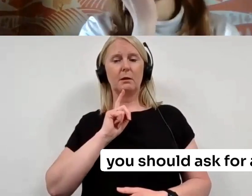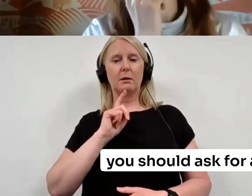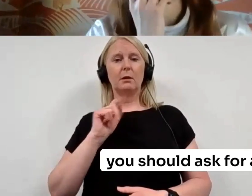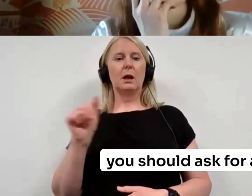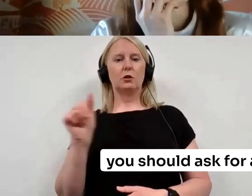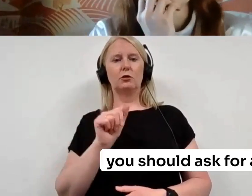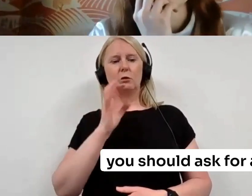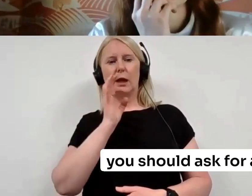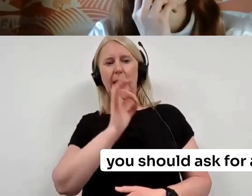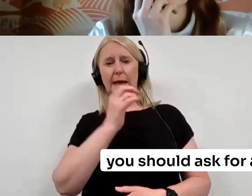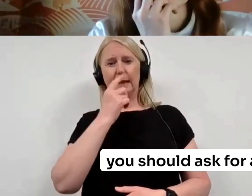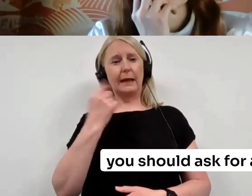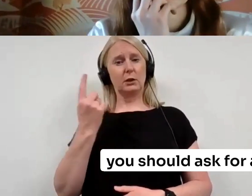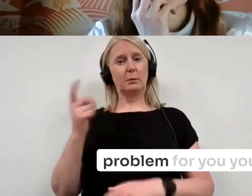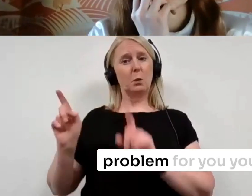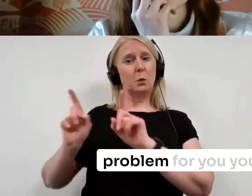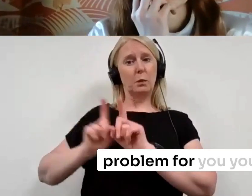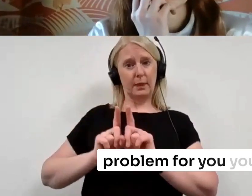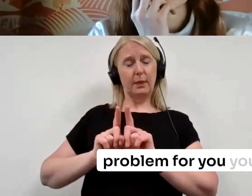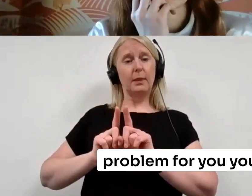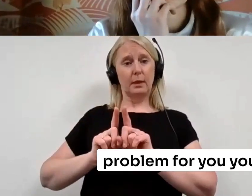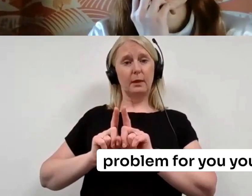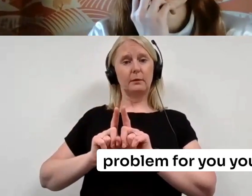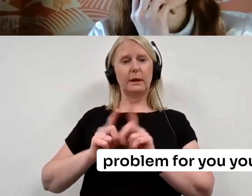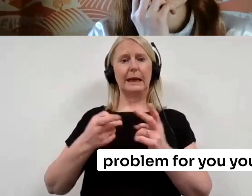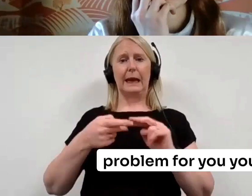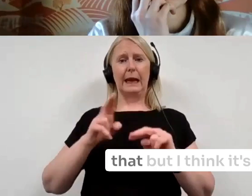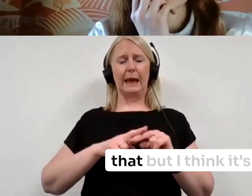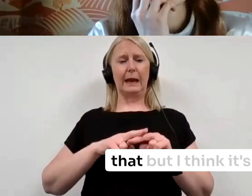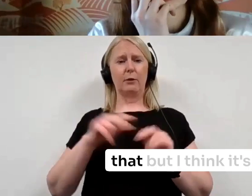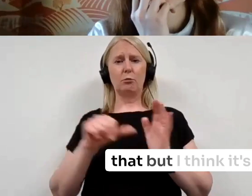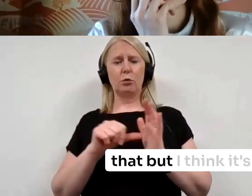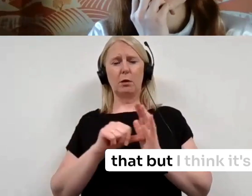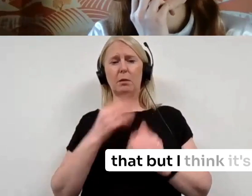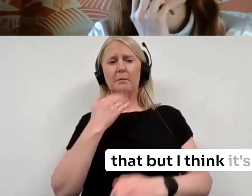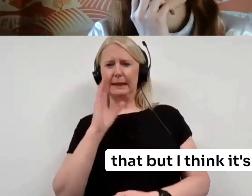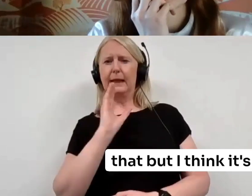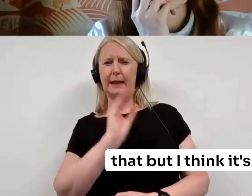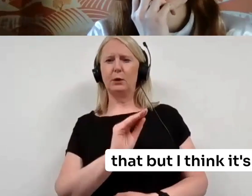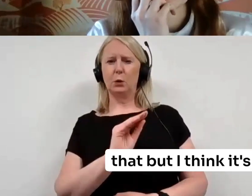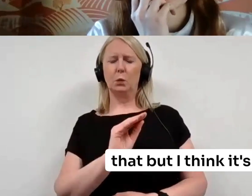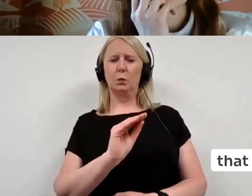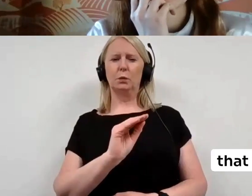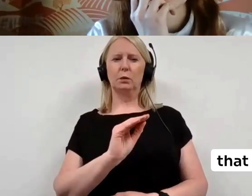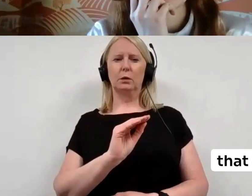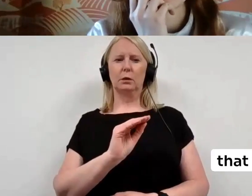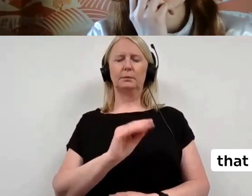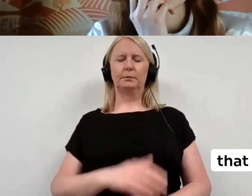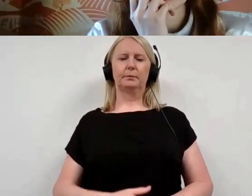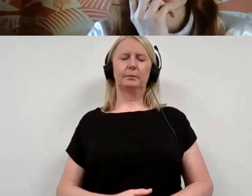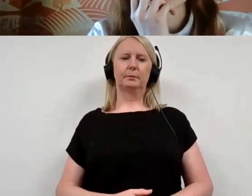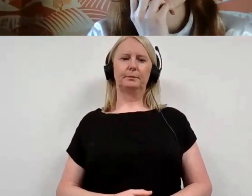for a chaperone. And if it's a problem for you, absolutely voice that. But I think it's important to just have that